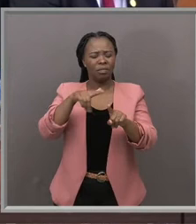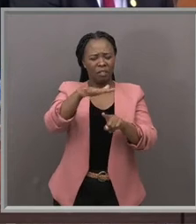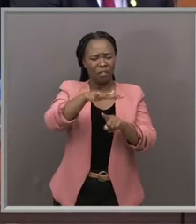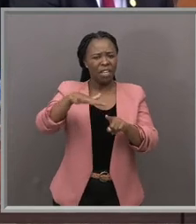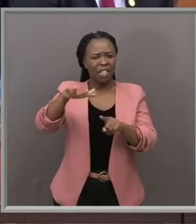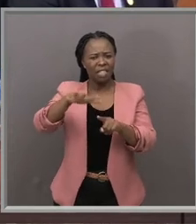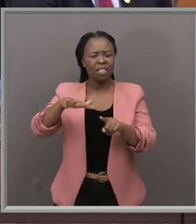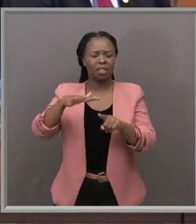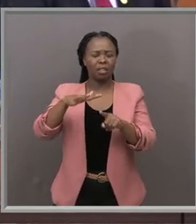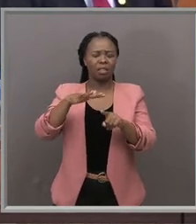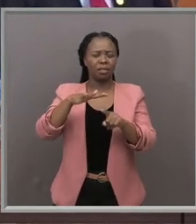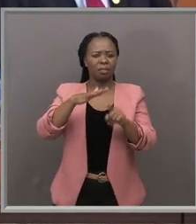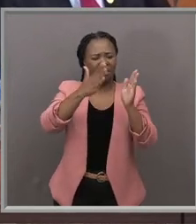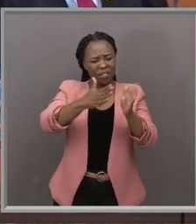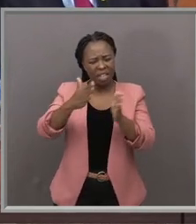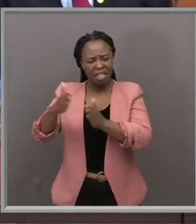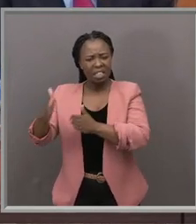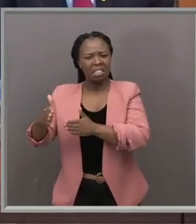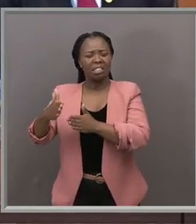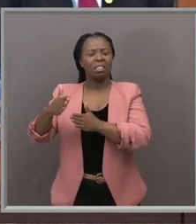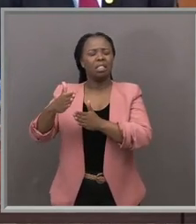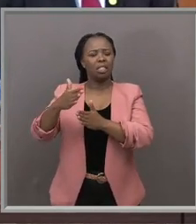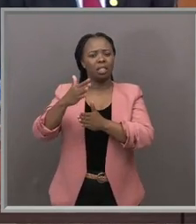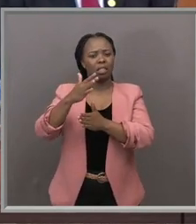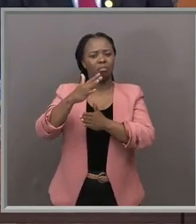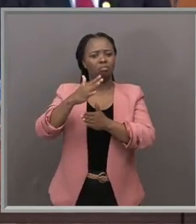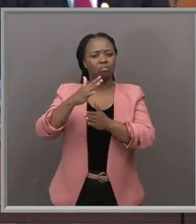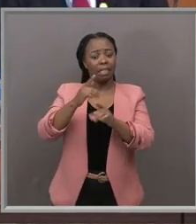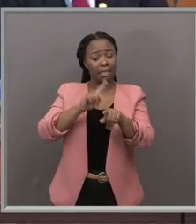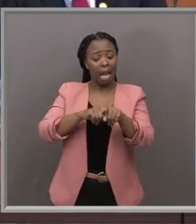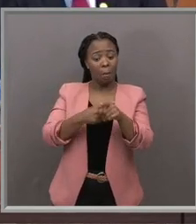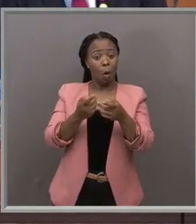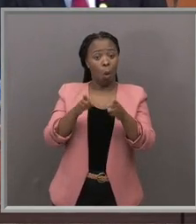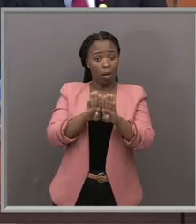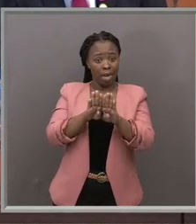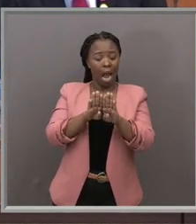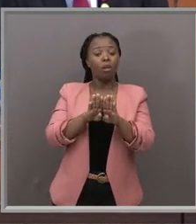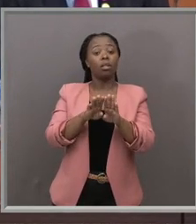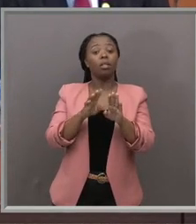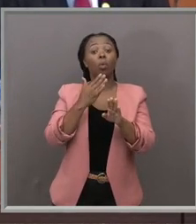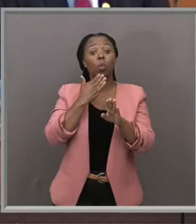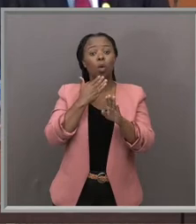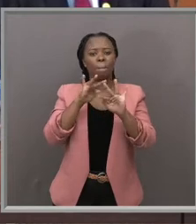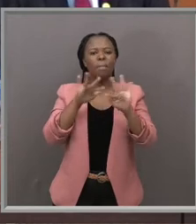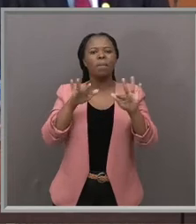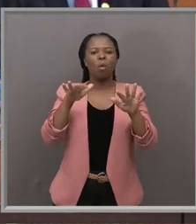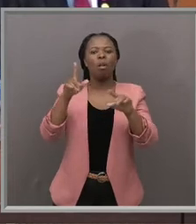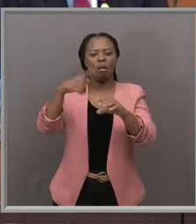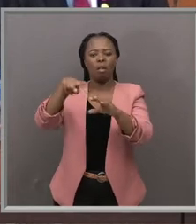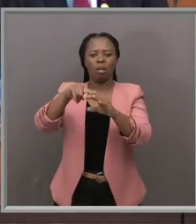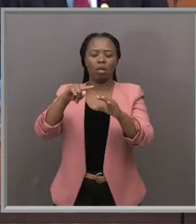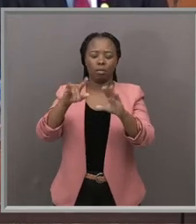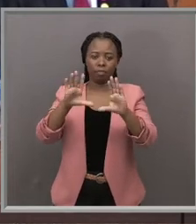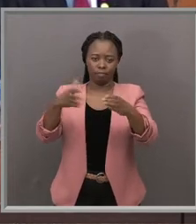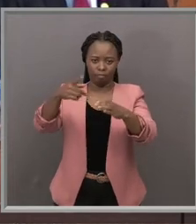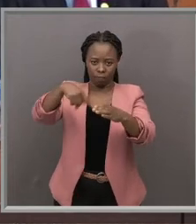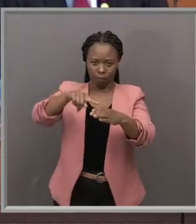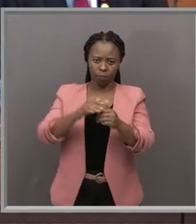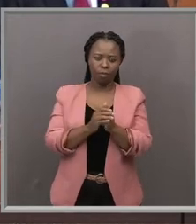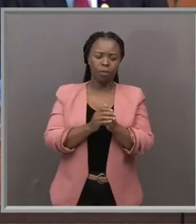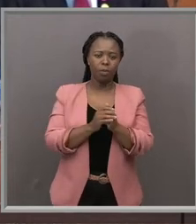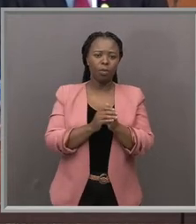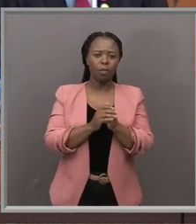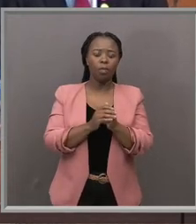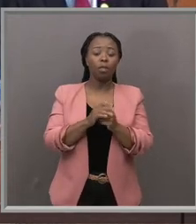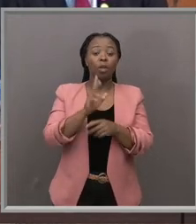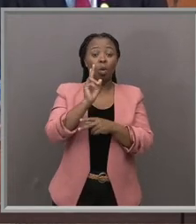of lockdowns on the various sectors of our population. And again, this also includes when we were to deal with the